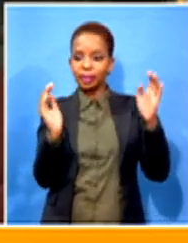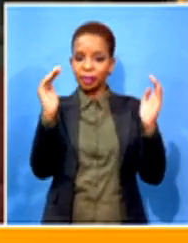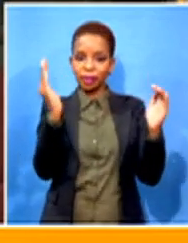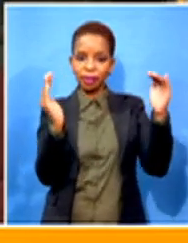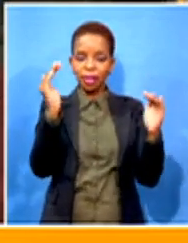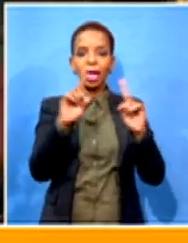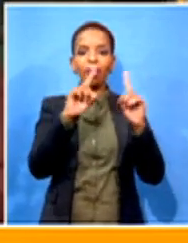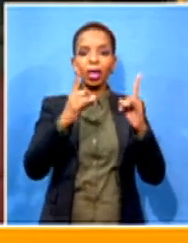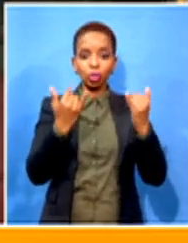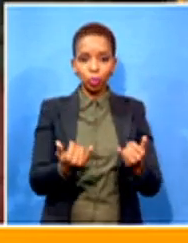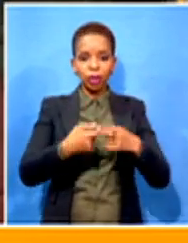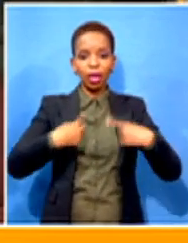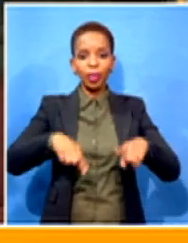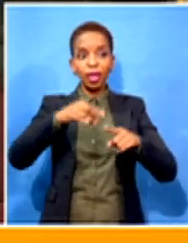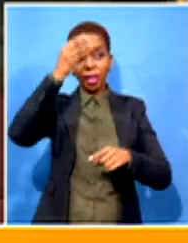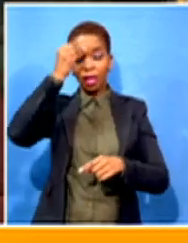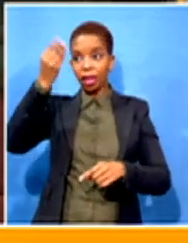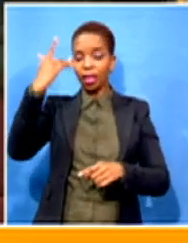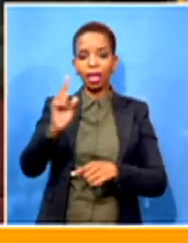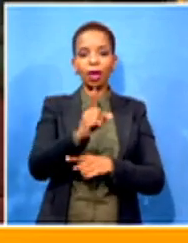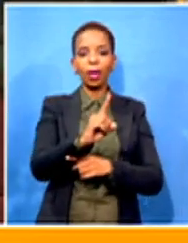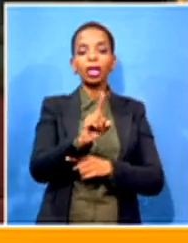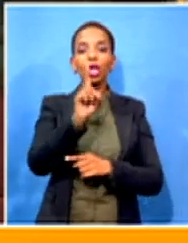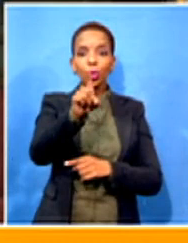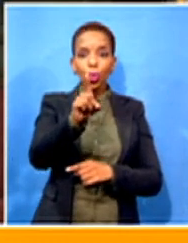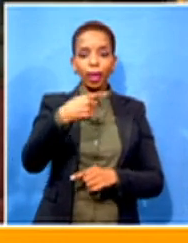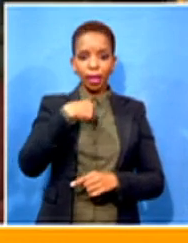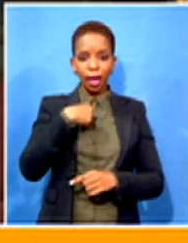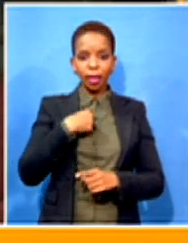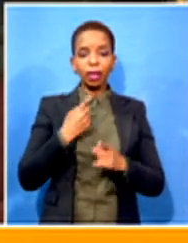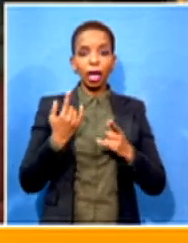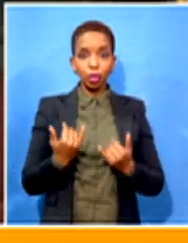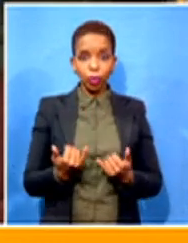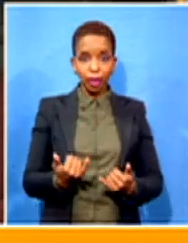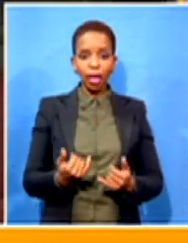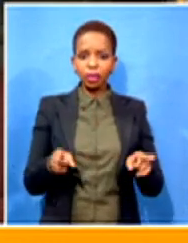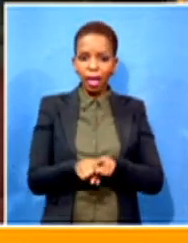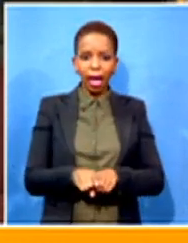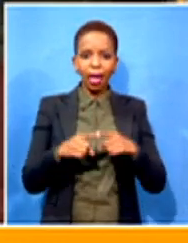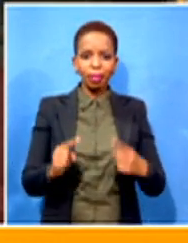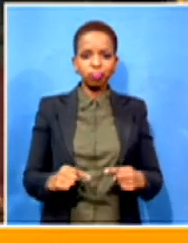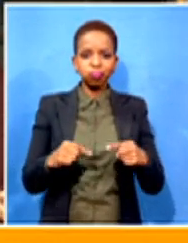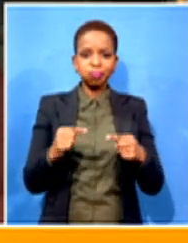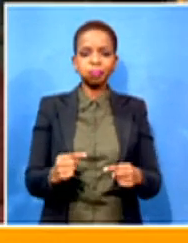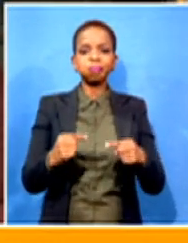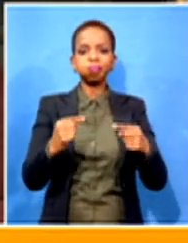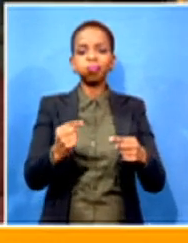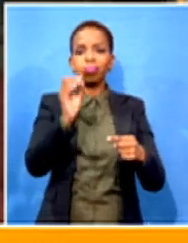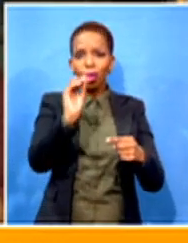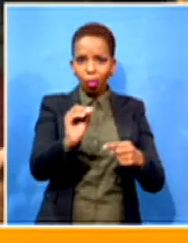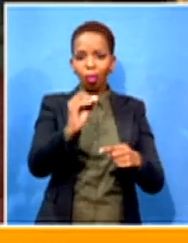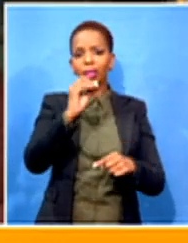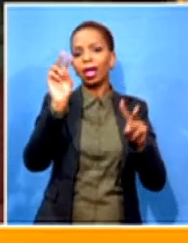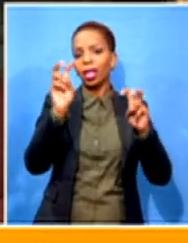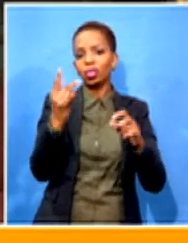that today, you and I, people in our age band, are also struggling, with certain issues like